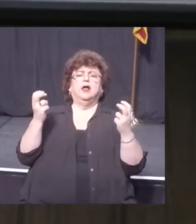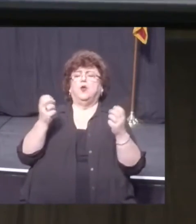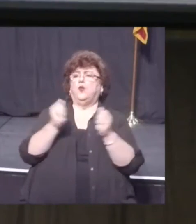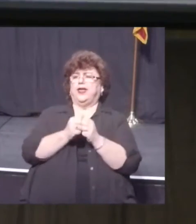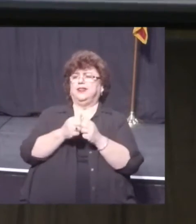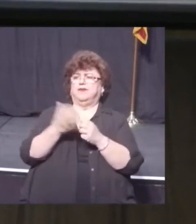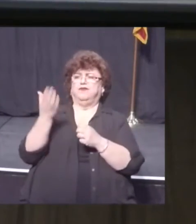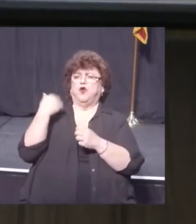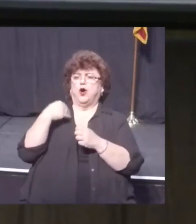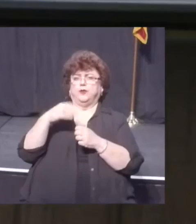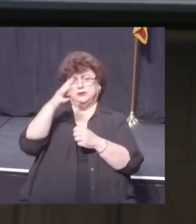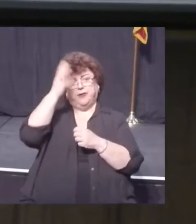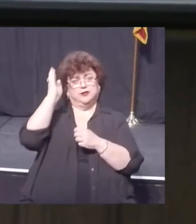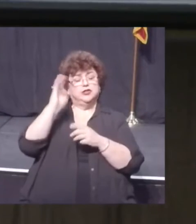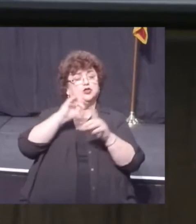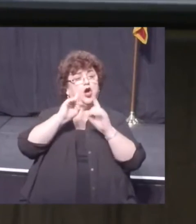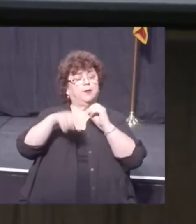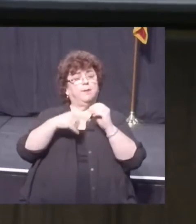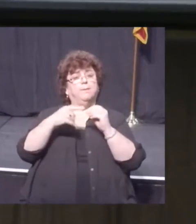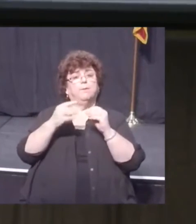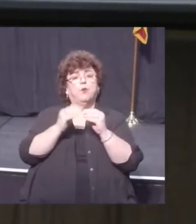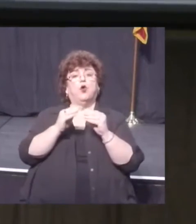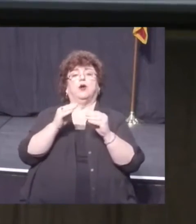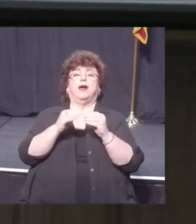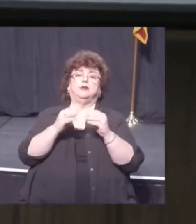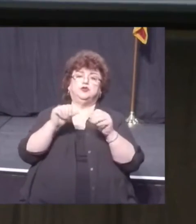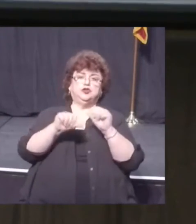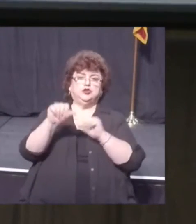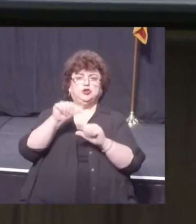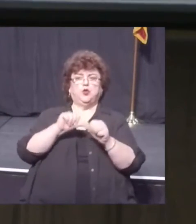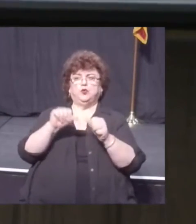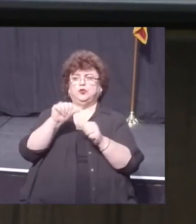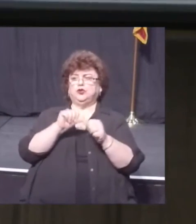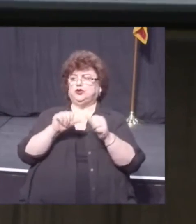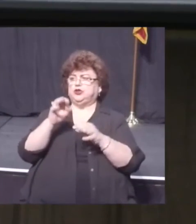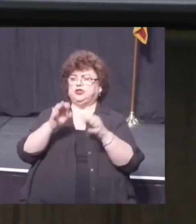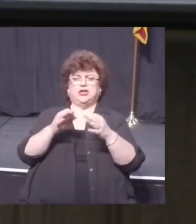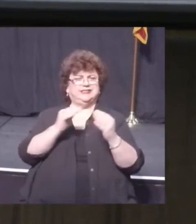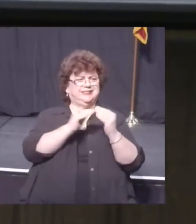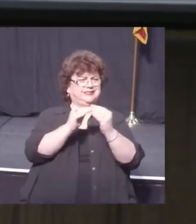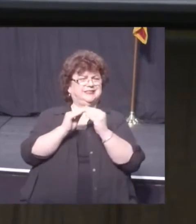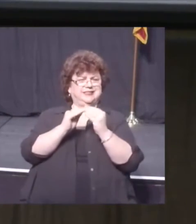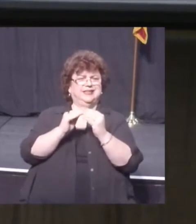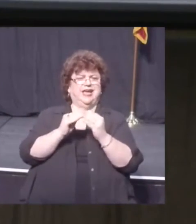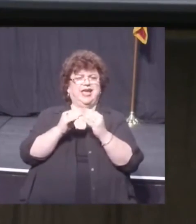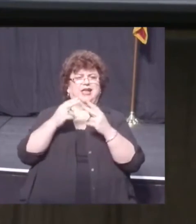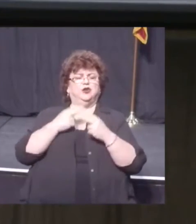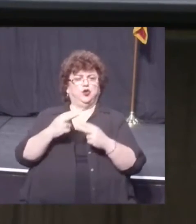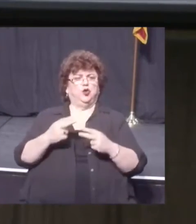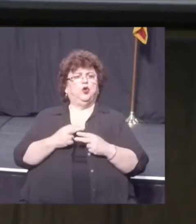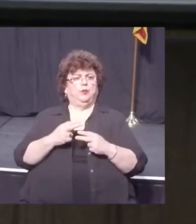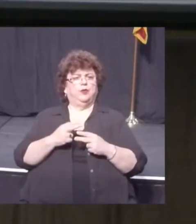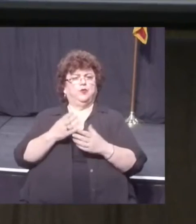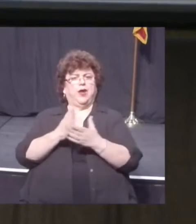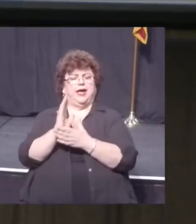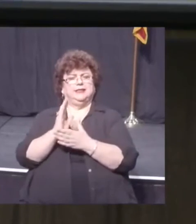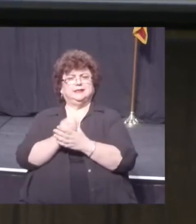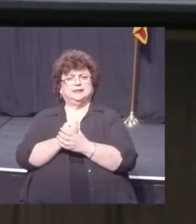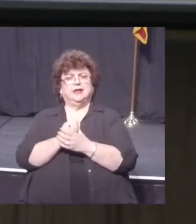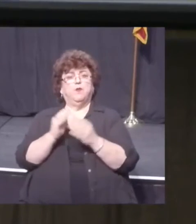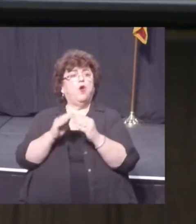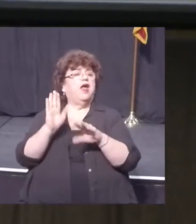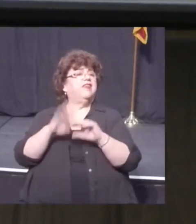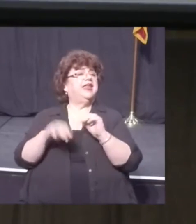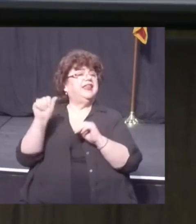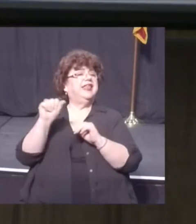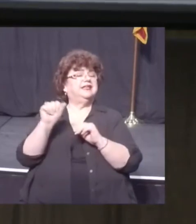our former Spartans, which really talked more about social justice and equity issues and human rights than it did about athletics, we came